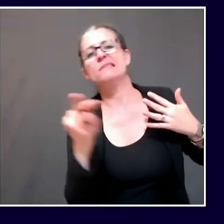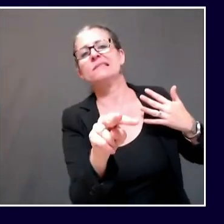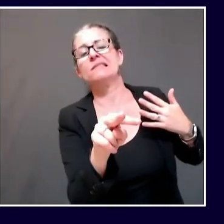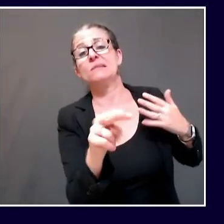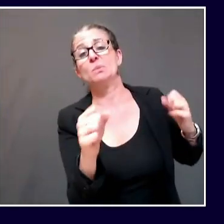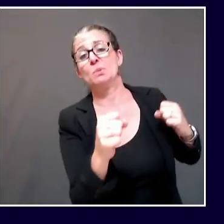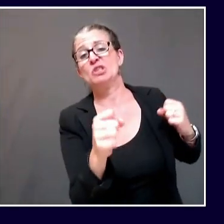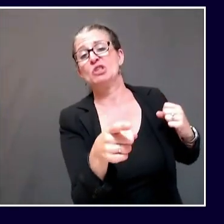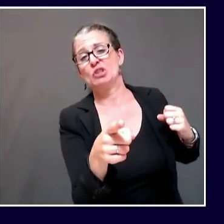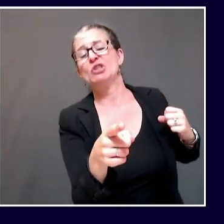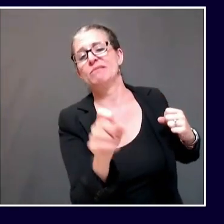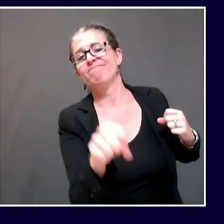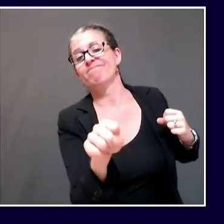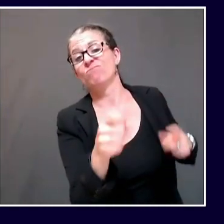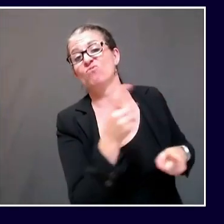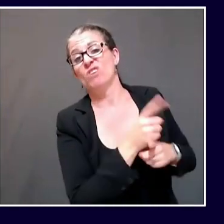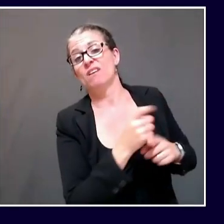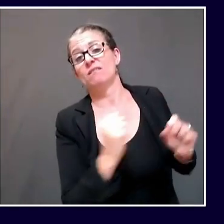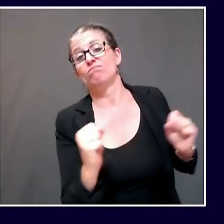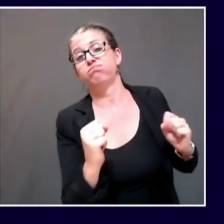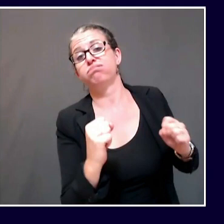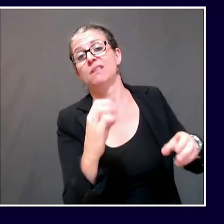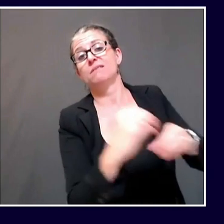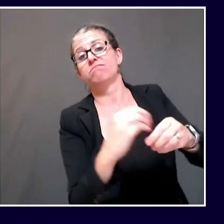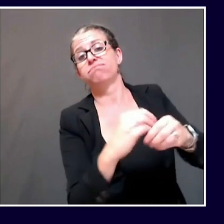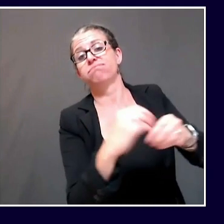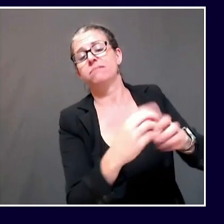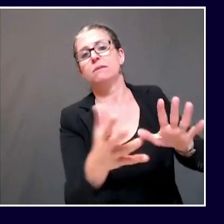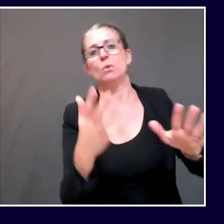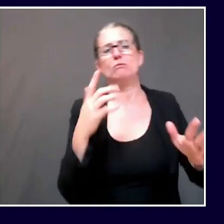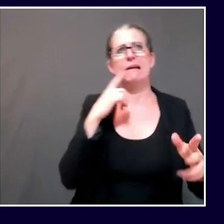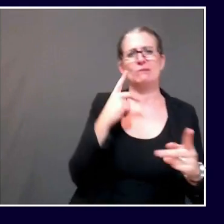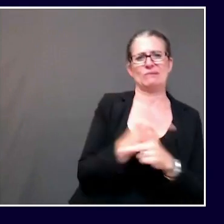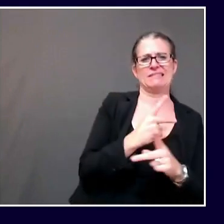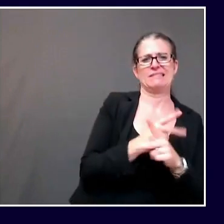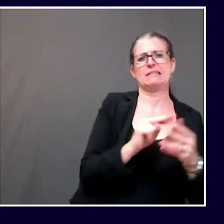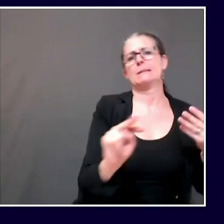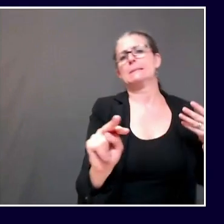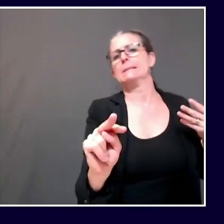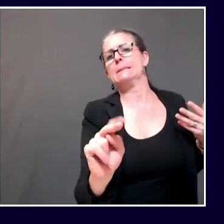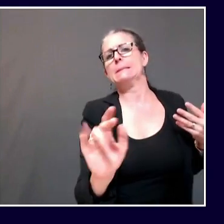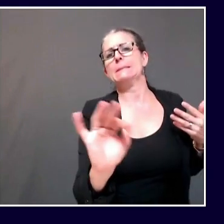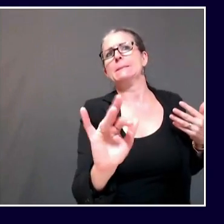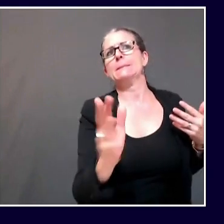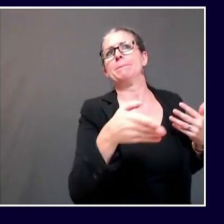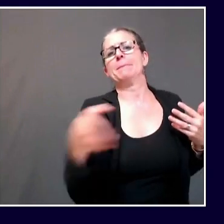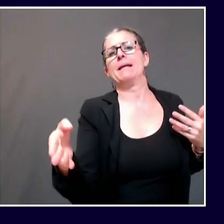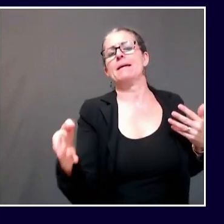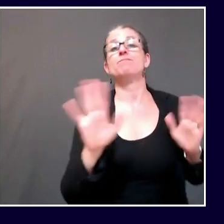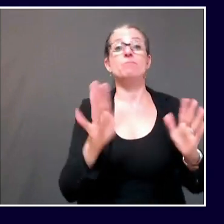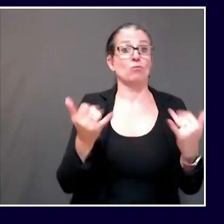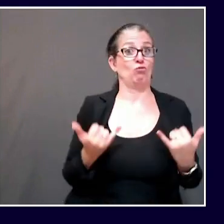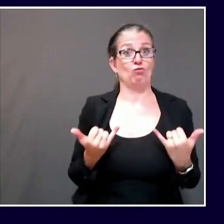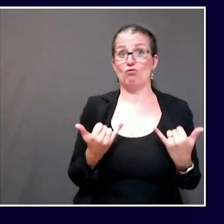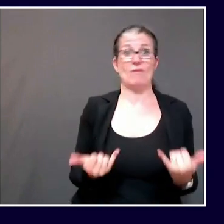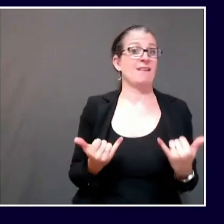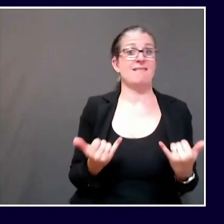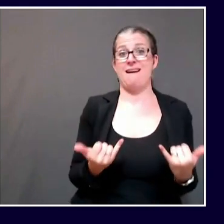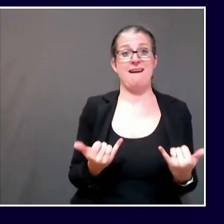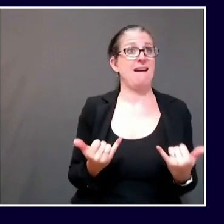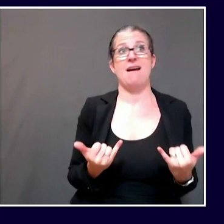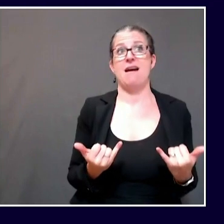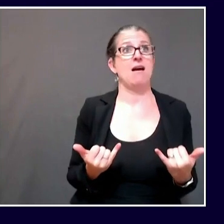that the numbers and the approach that we've arrived at right now with respect to, say, the number who can be in a retail